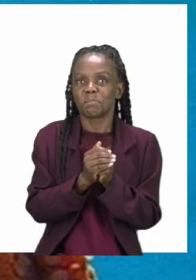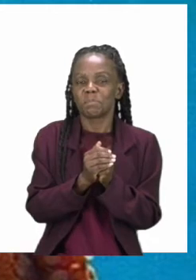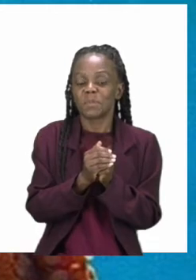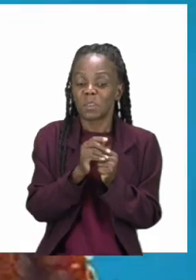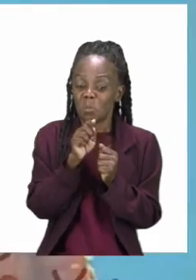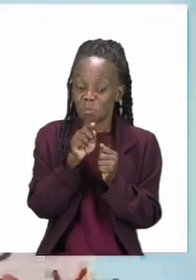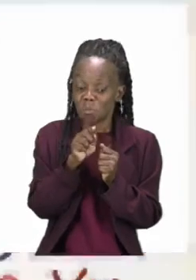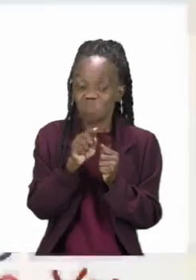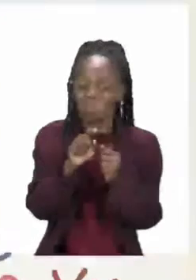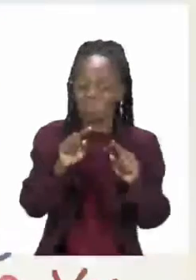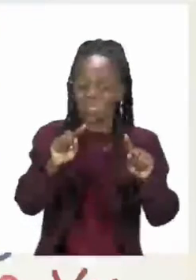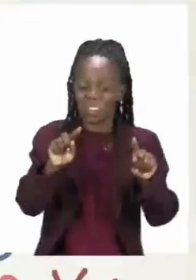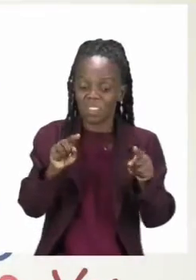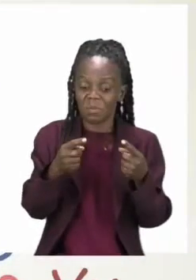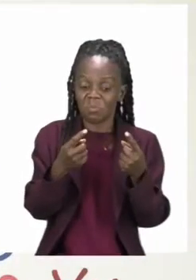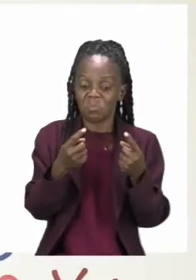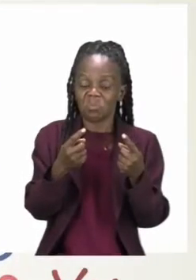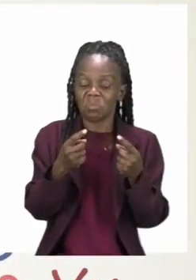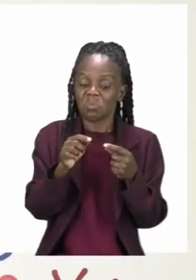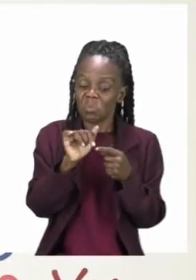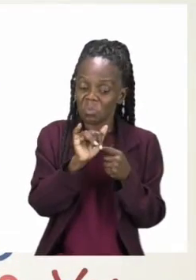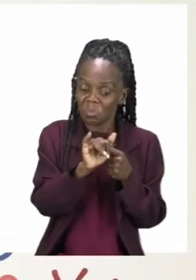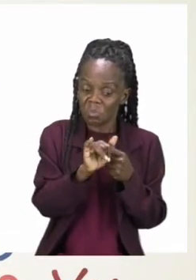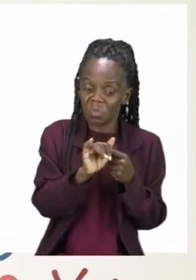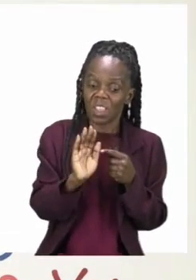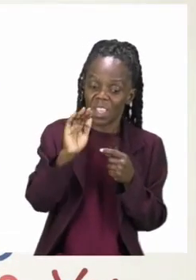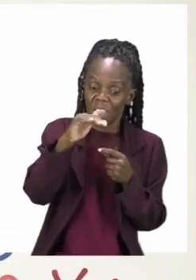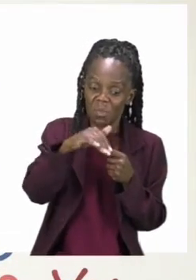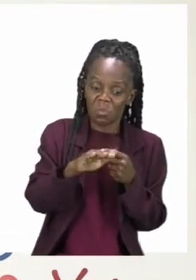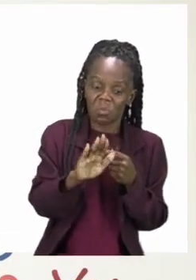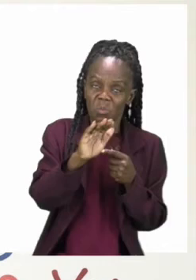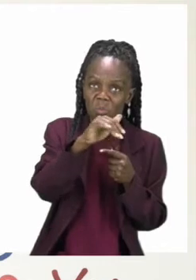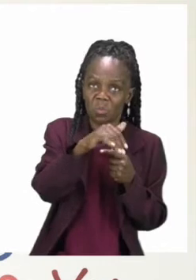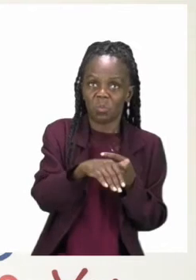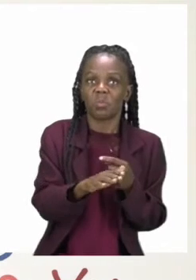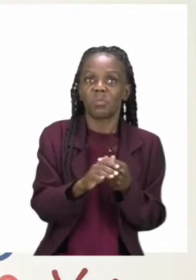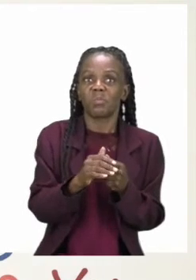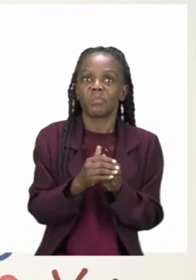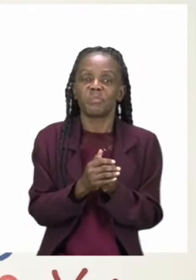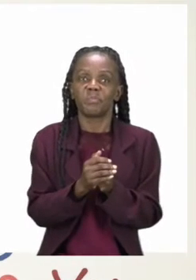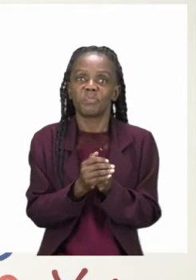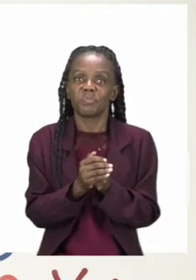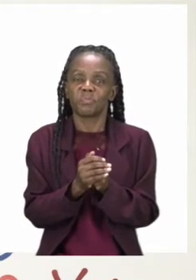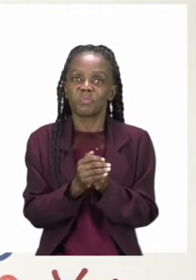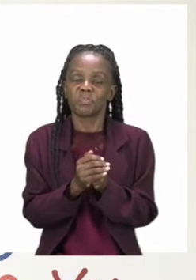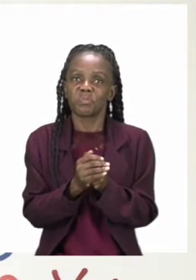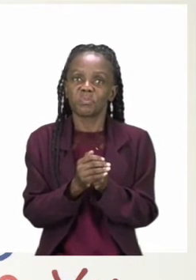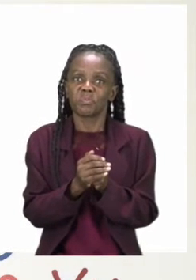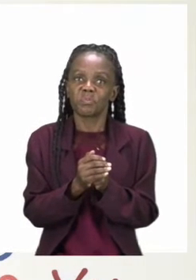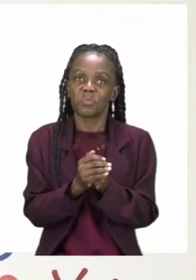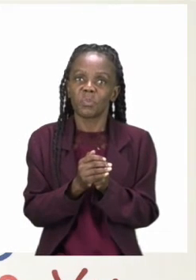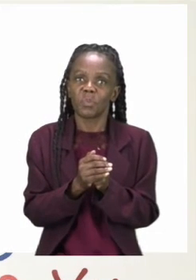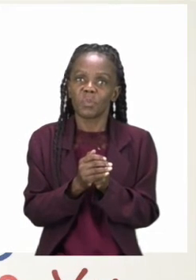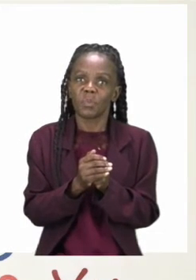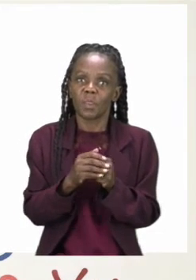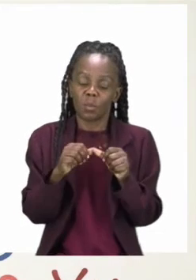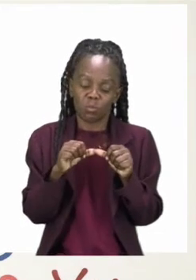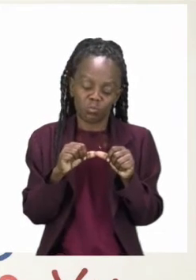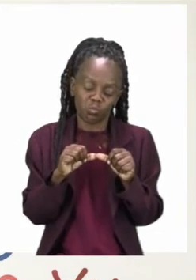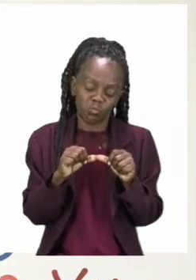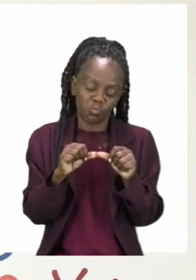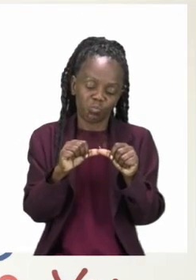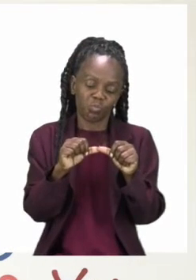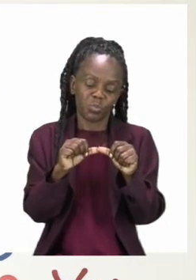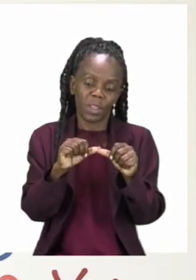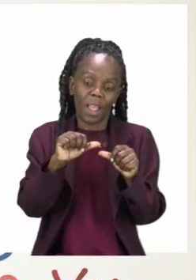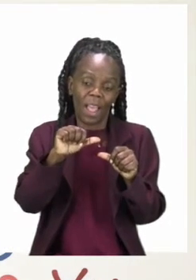the pictures that I wanted to show you for O. I'd like you to please do your exercise. Take your time